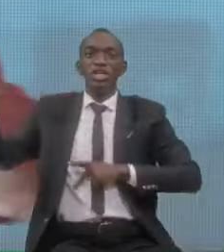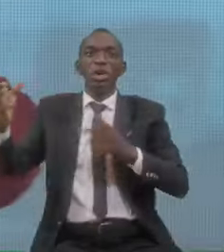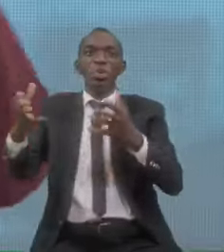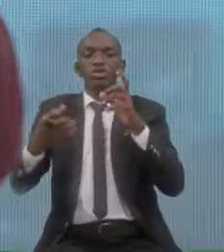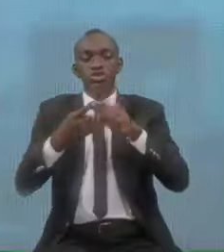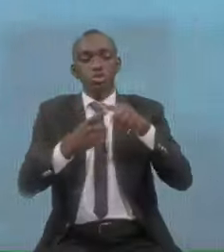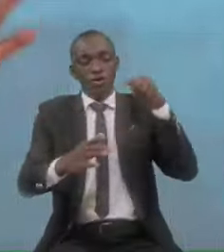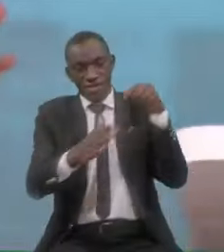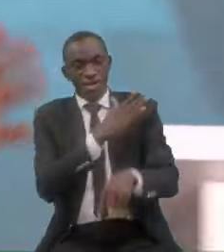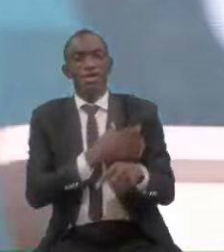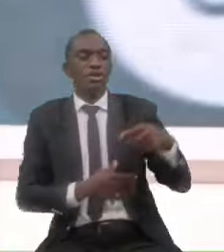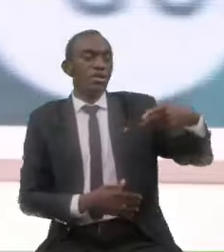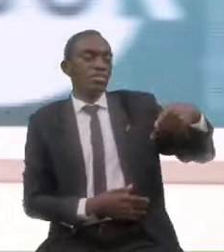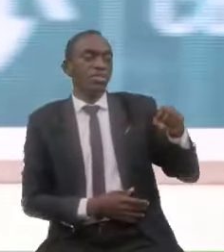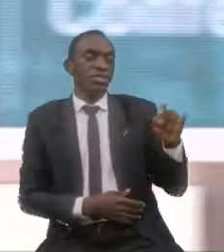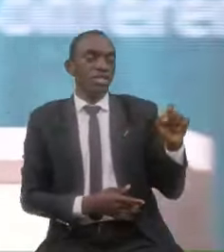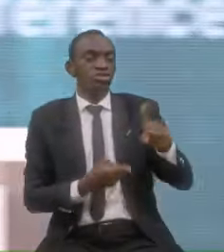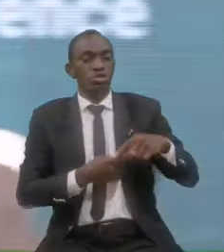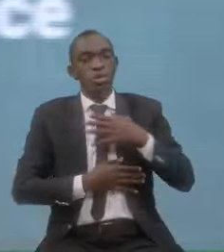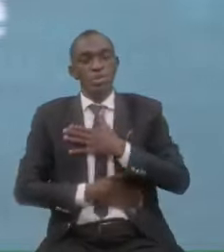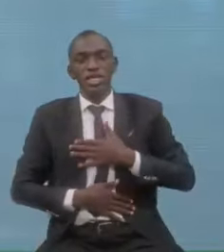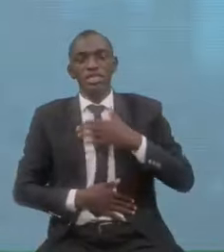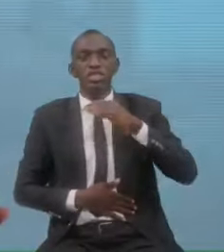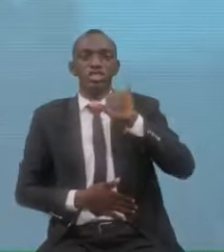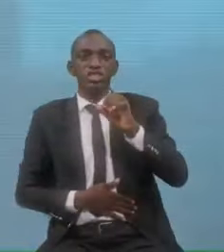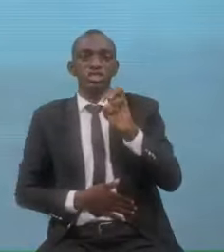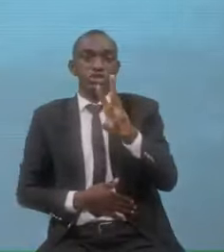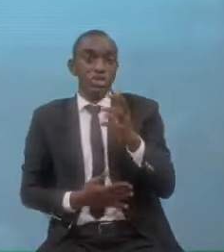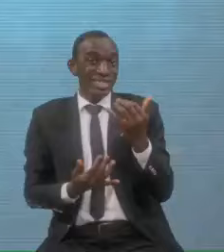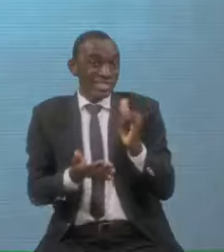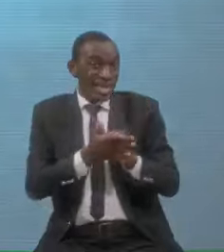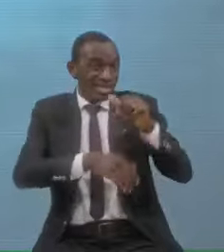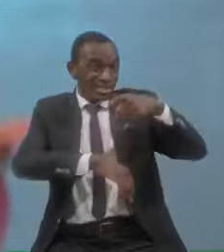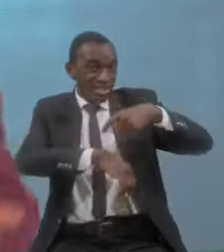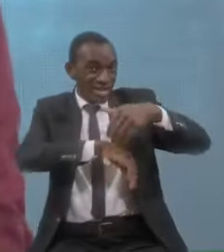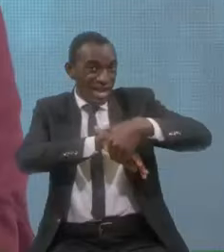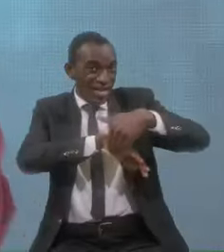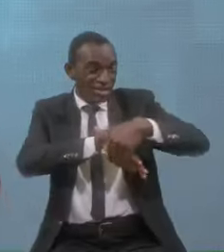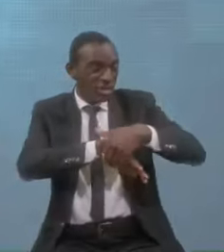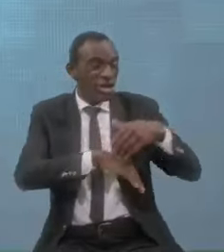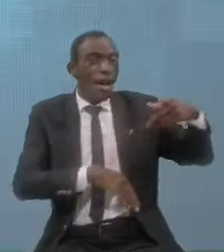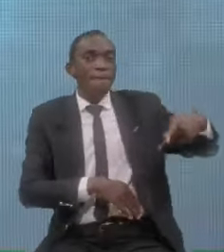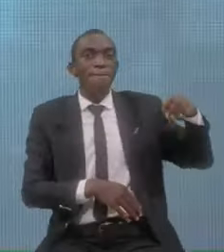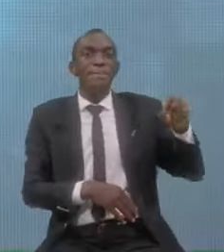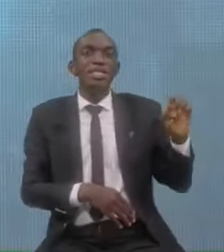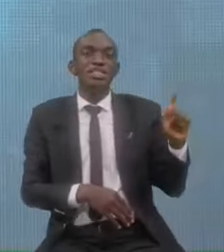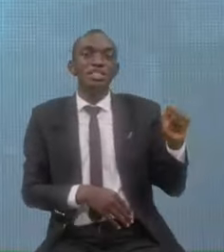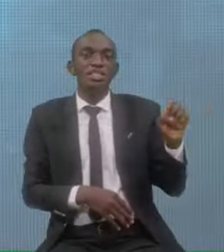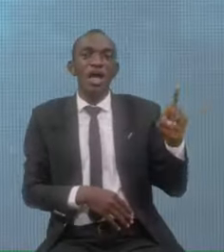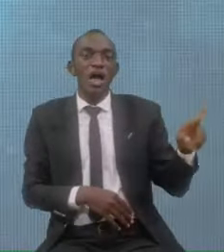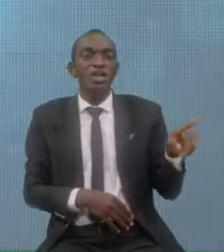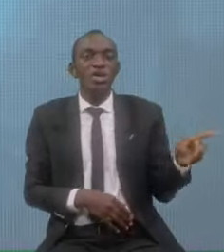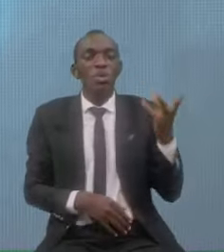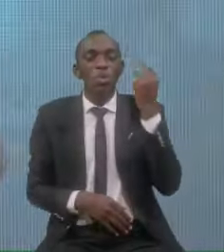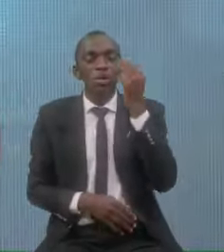Jews. And that very night, Peter was sleeping. He couldn't even, you know, have a night vigil